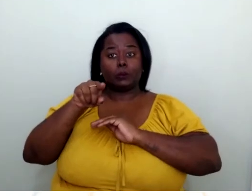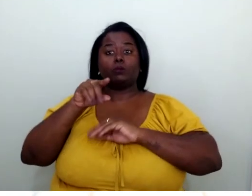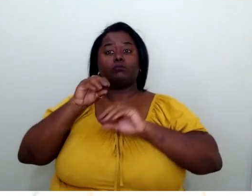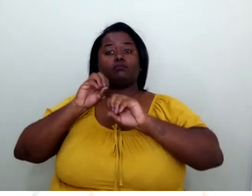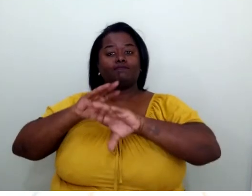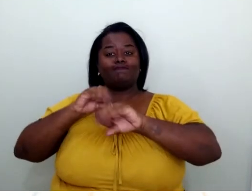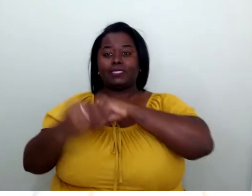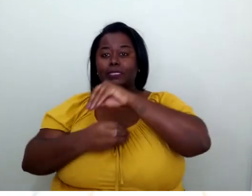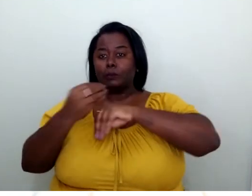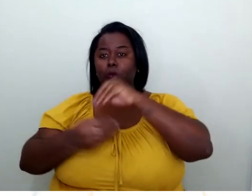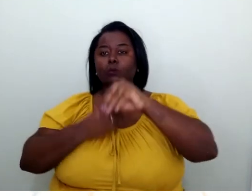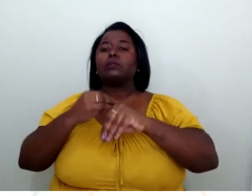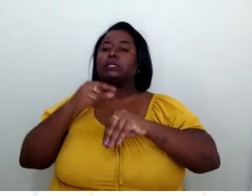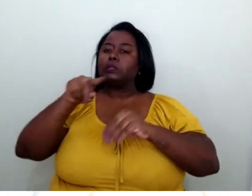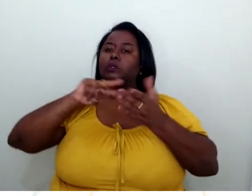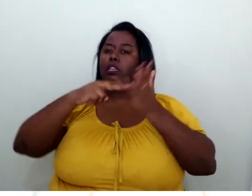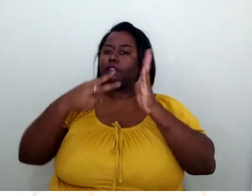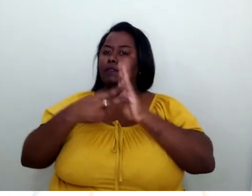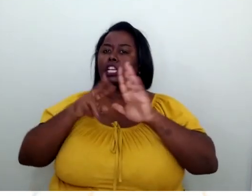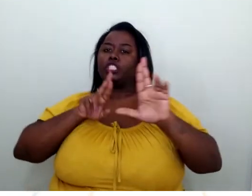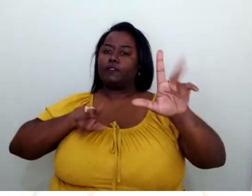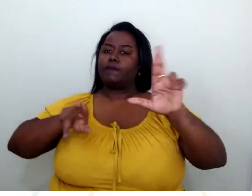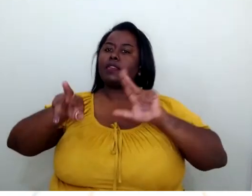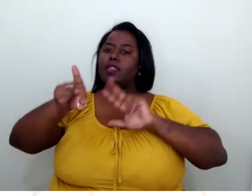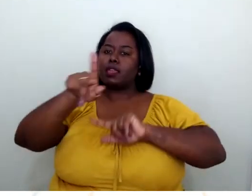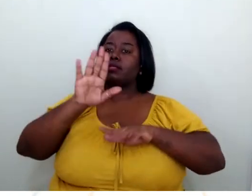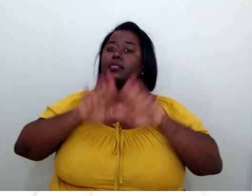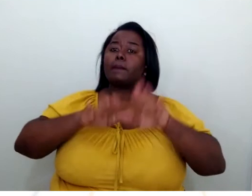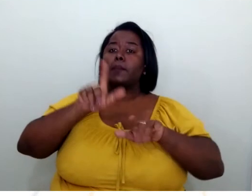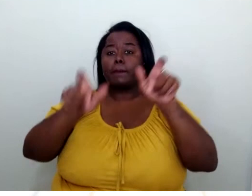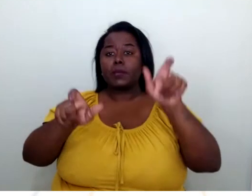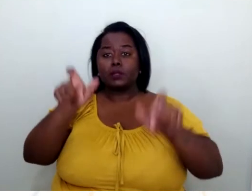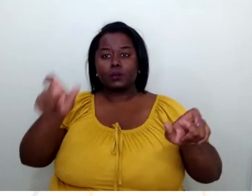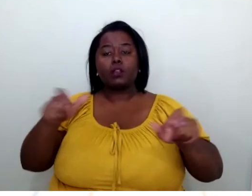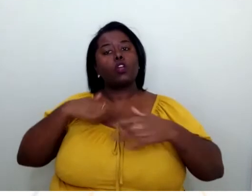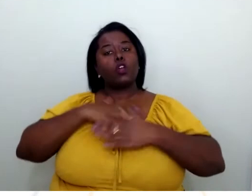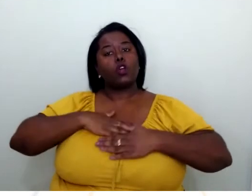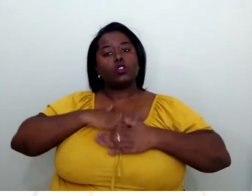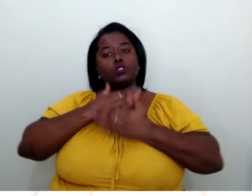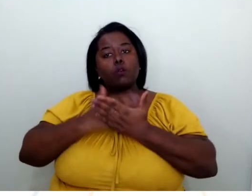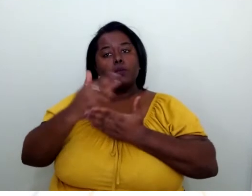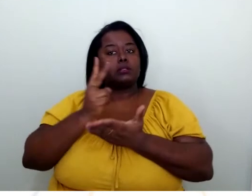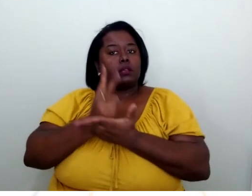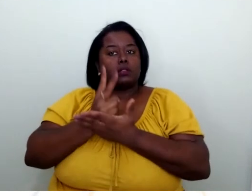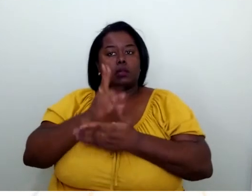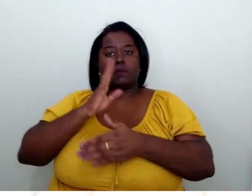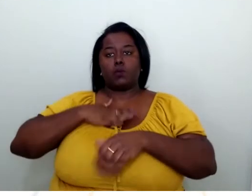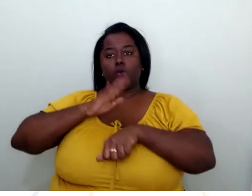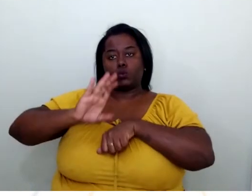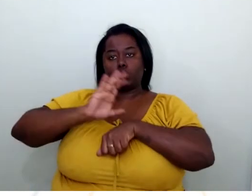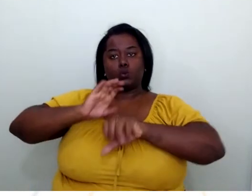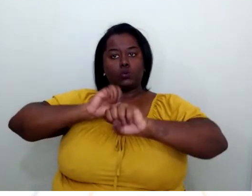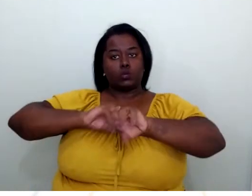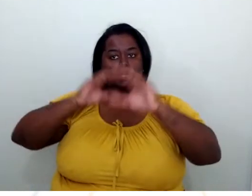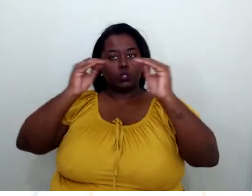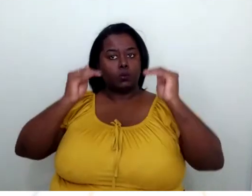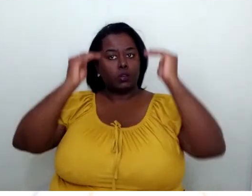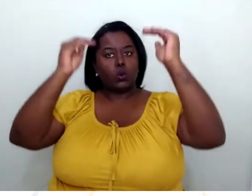was the idea that we really had to fundamentally redesign. This just wasn't adding technology to an existing course. This was